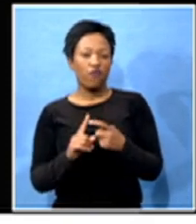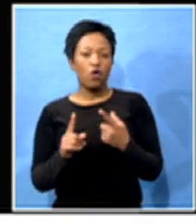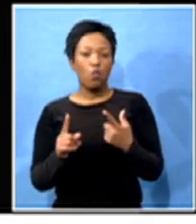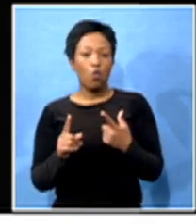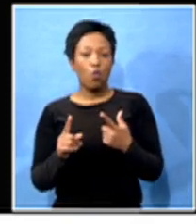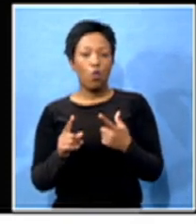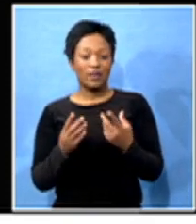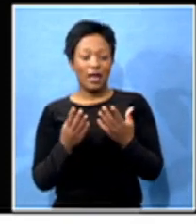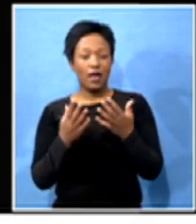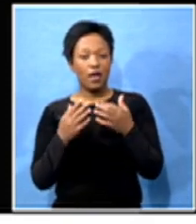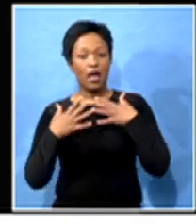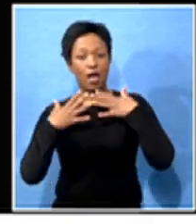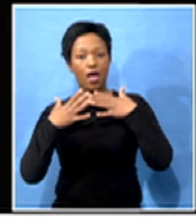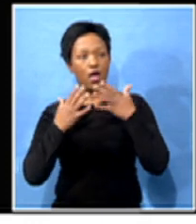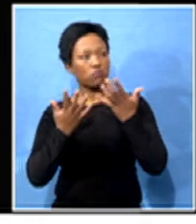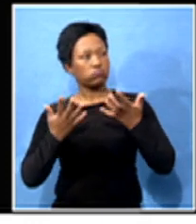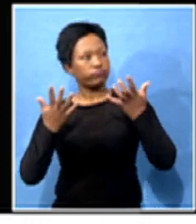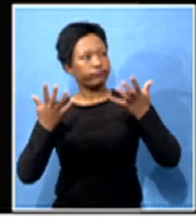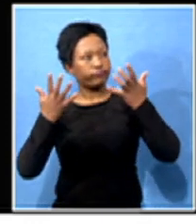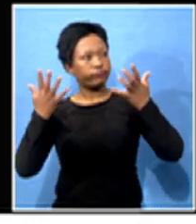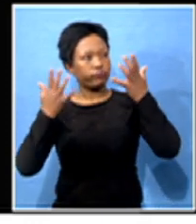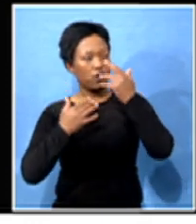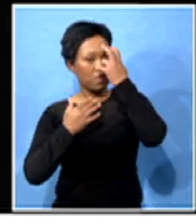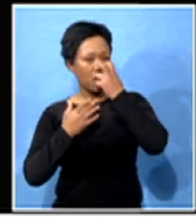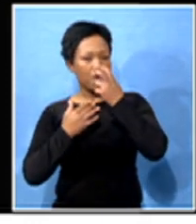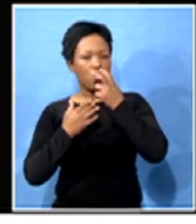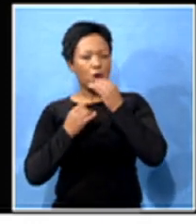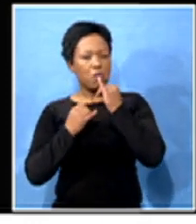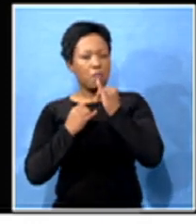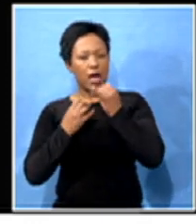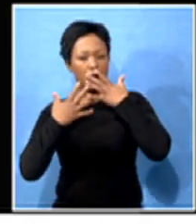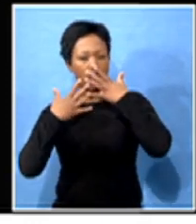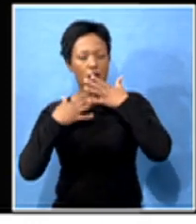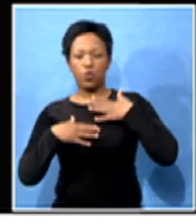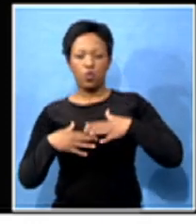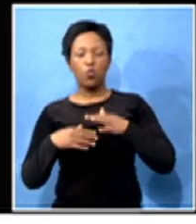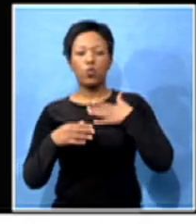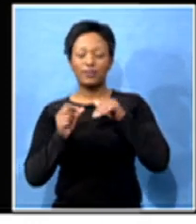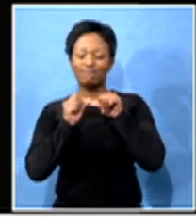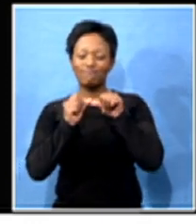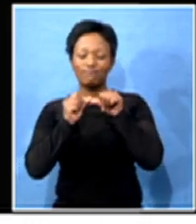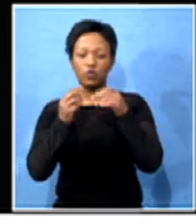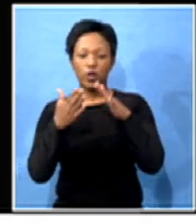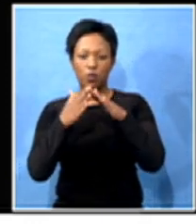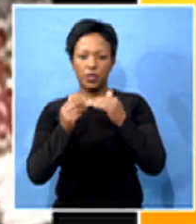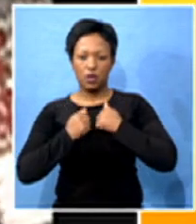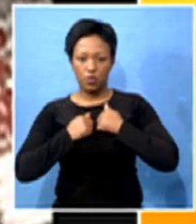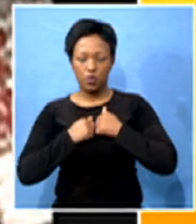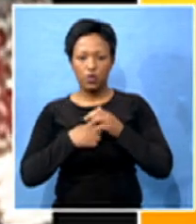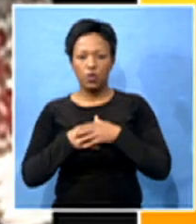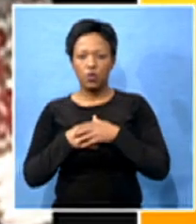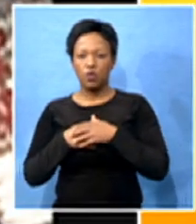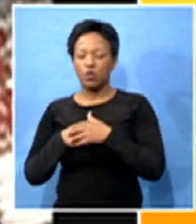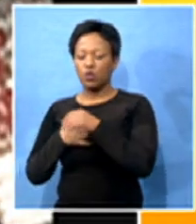pollution continuously, but we need sustainable mining in our communities. Susan, your voice